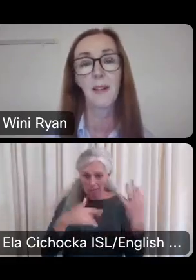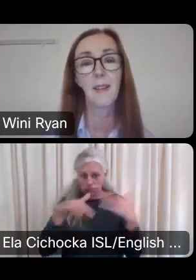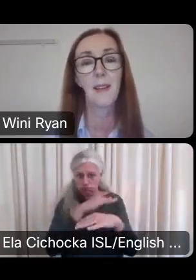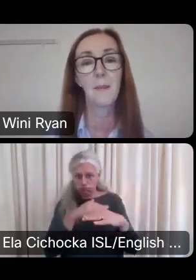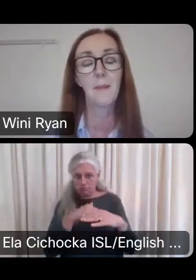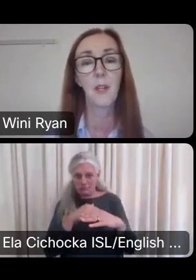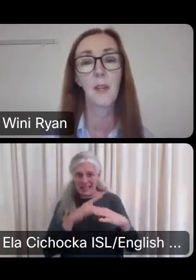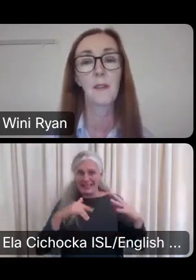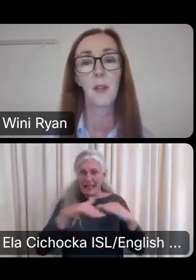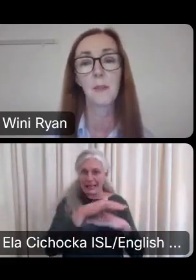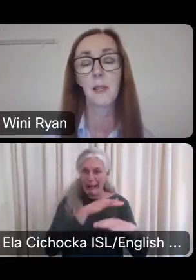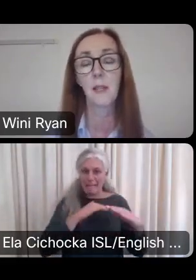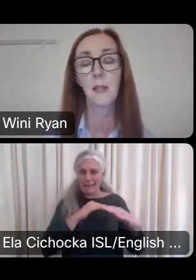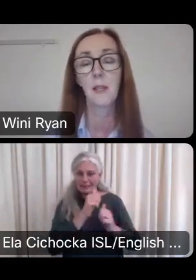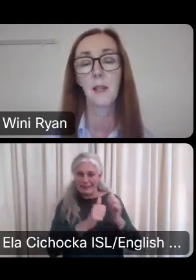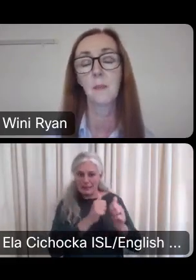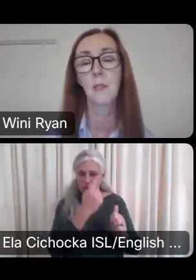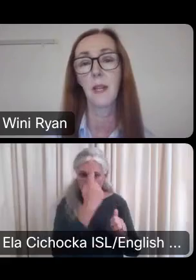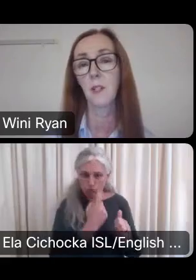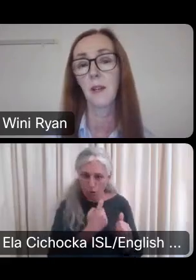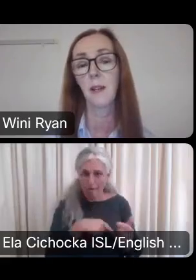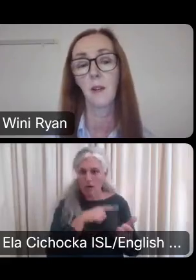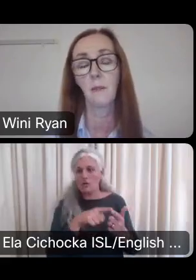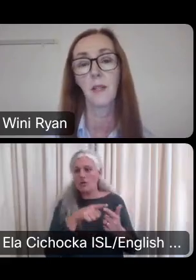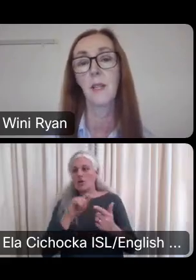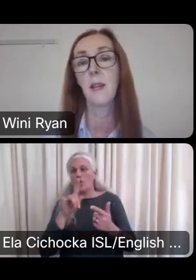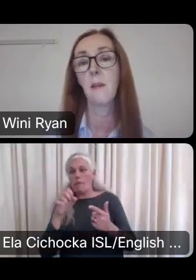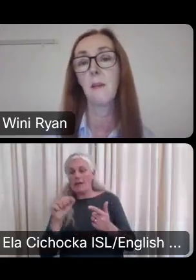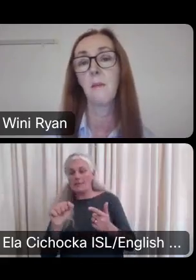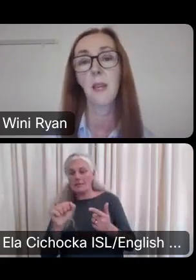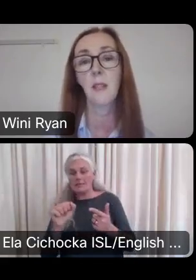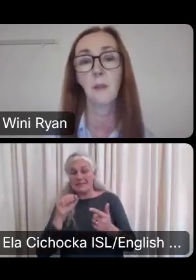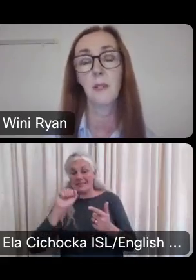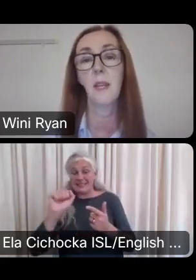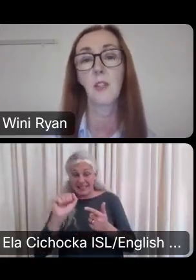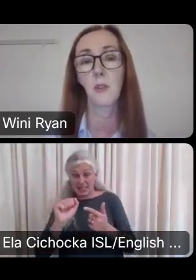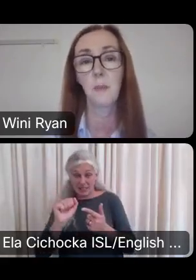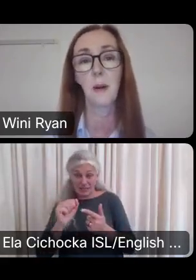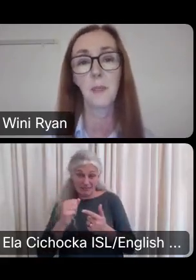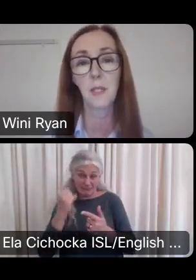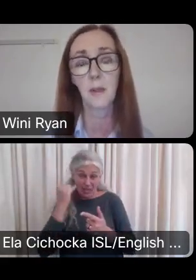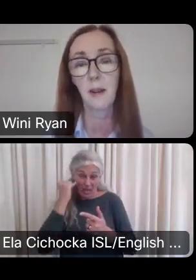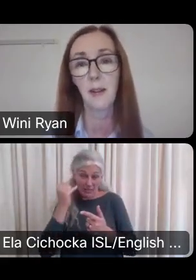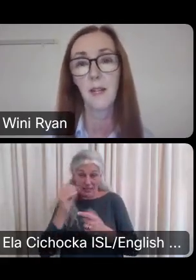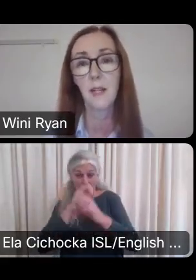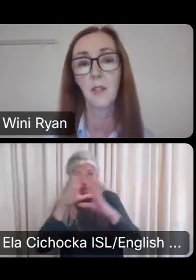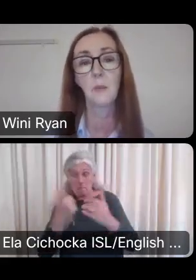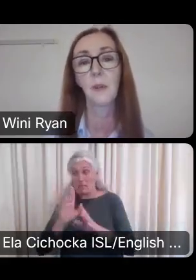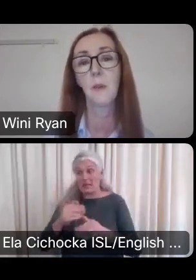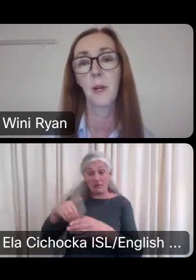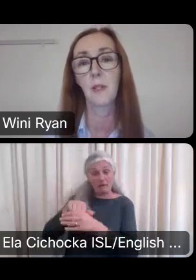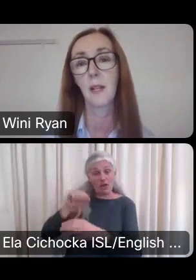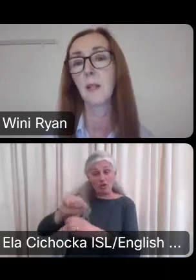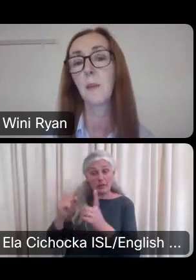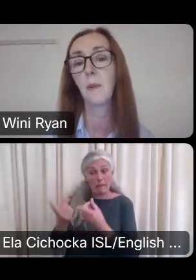profile, looking at the Thomas Kilmann instrument, how do you handle conflict? Maybe engaging with the HR department in your area to do one